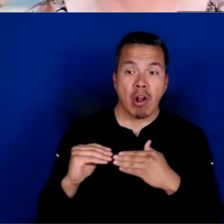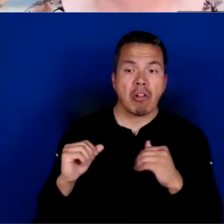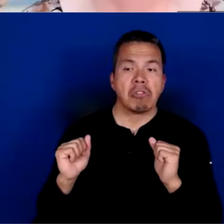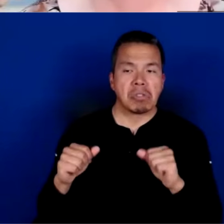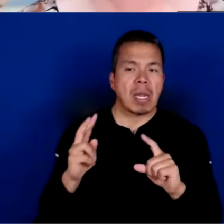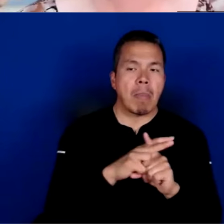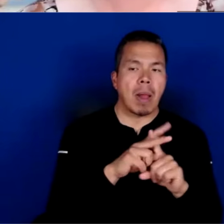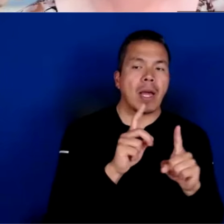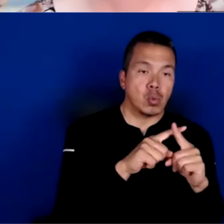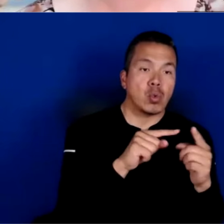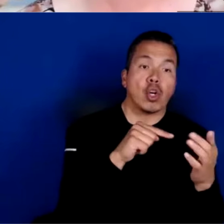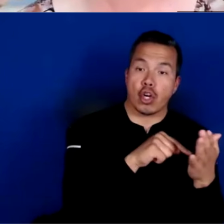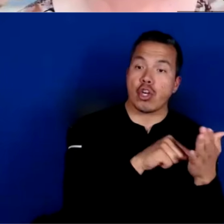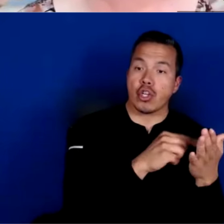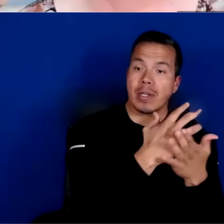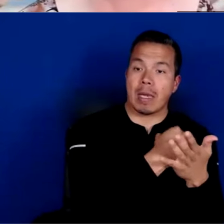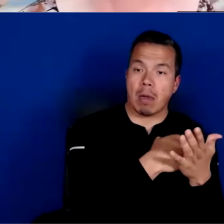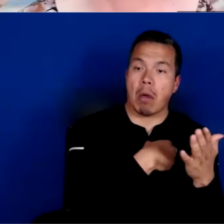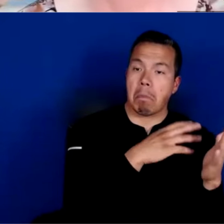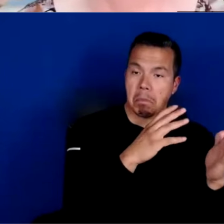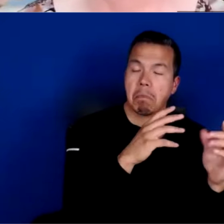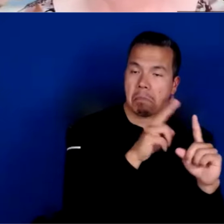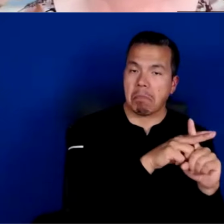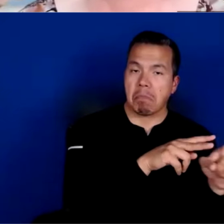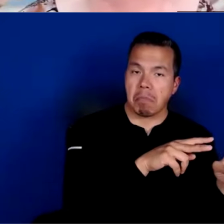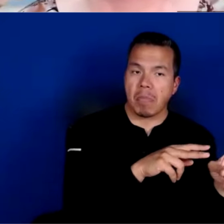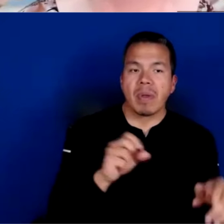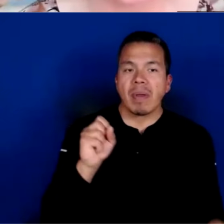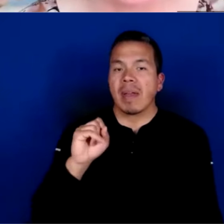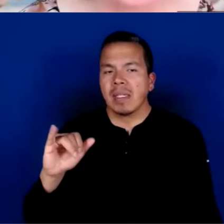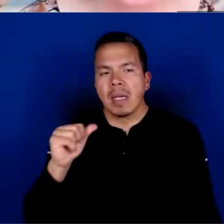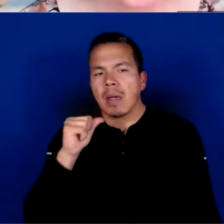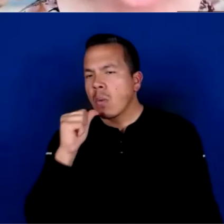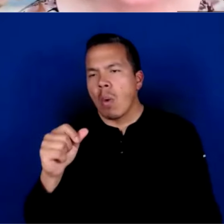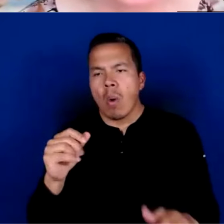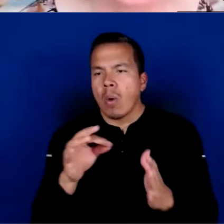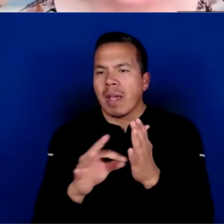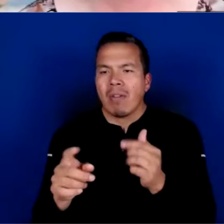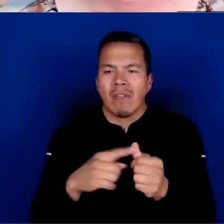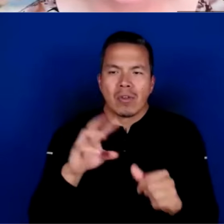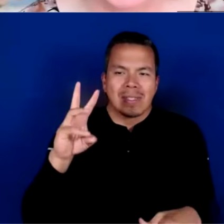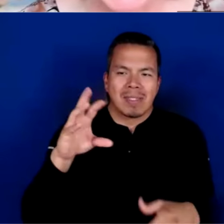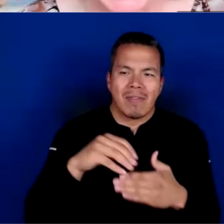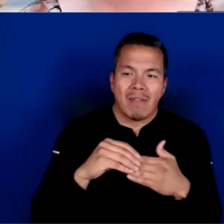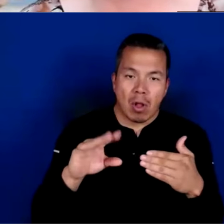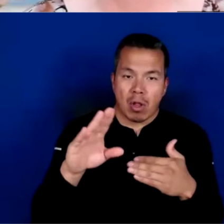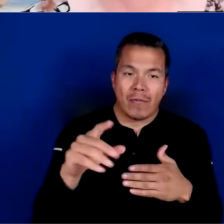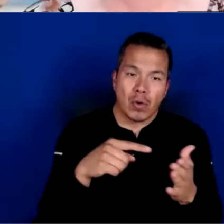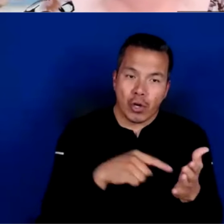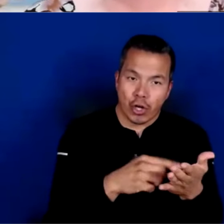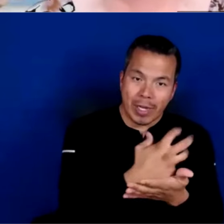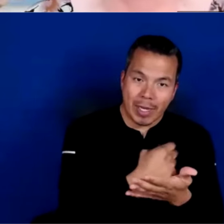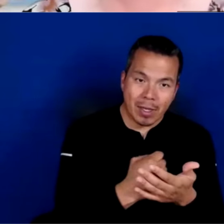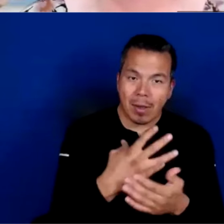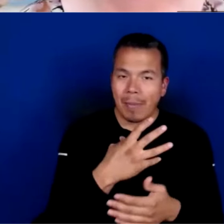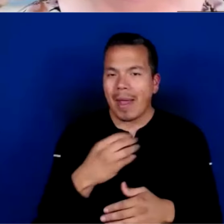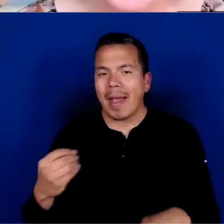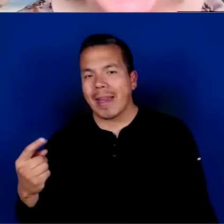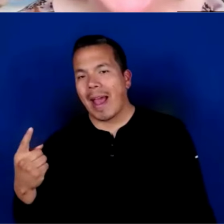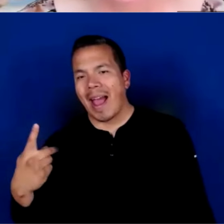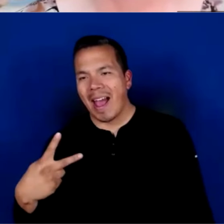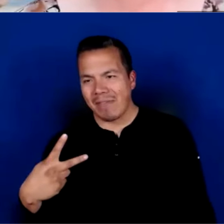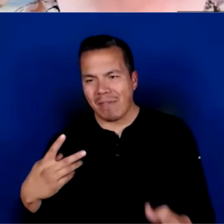step 2. And then SSI will not count the first $65 of your earned income and half the remainder.